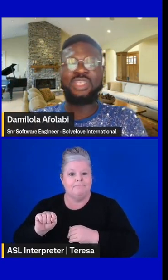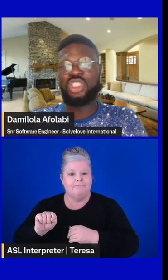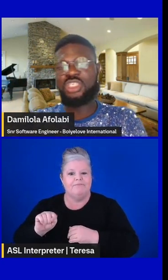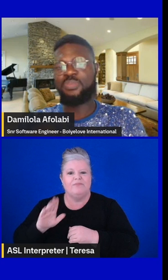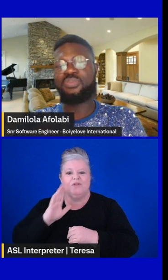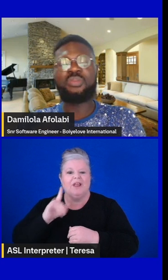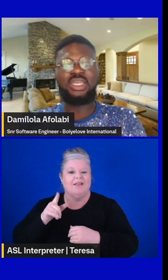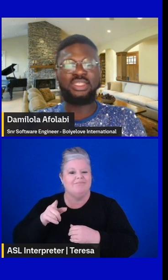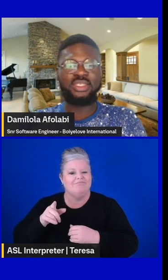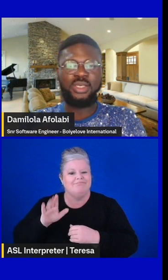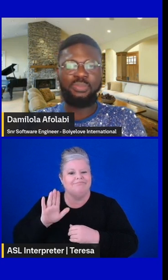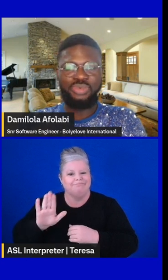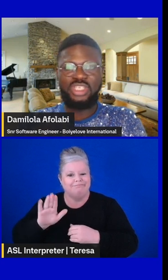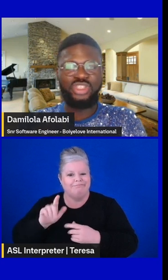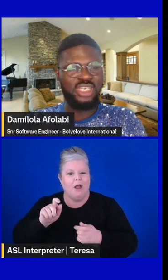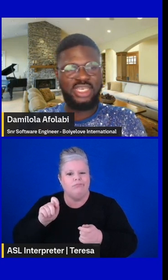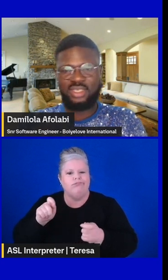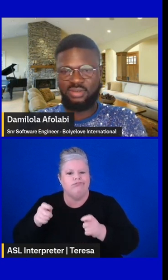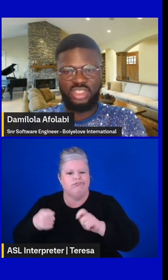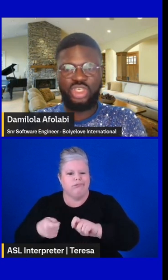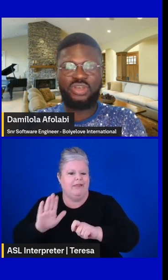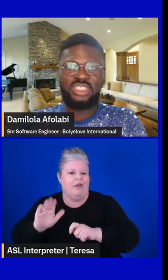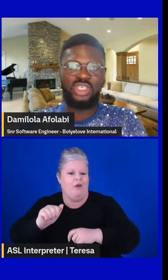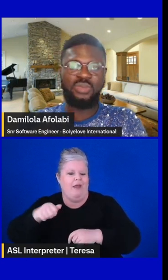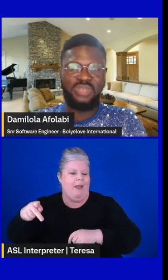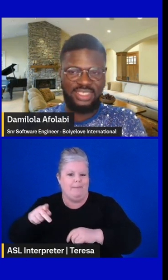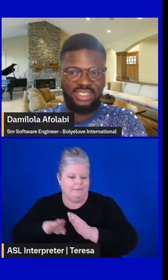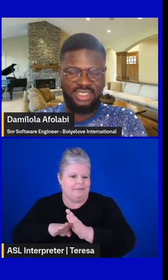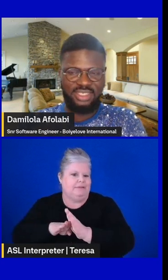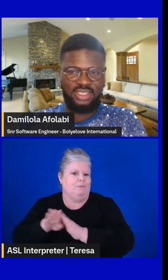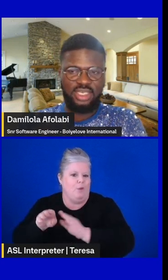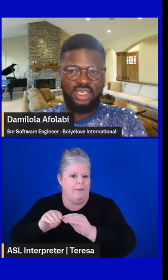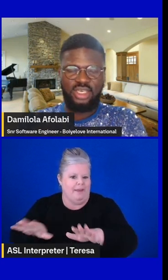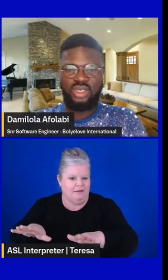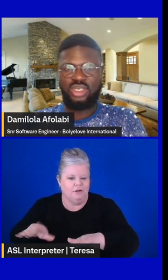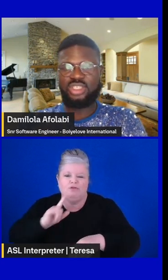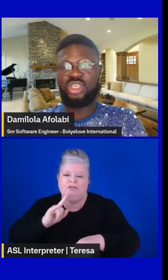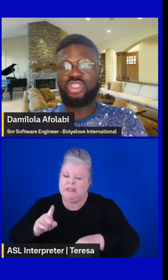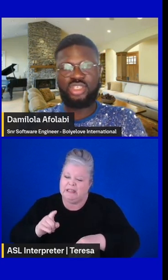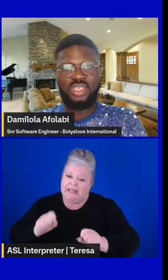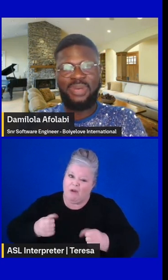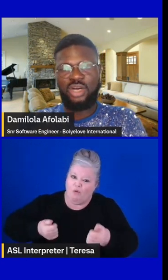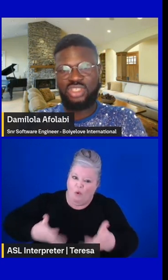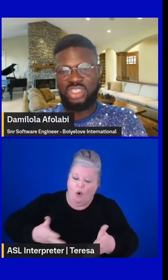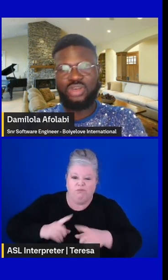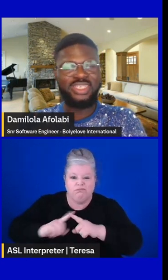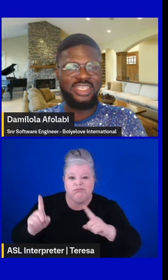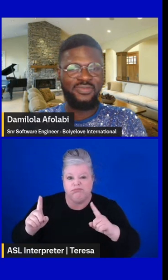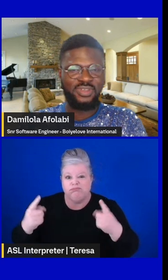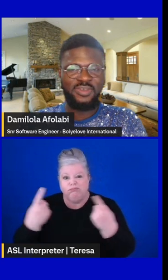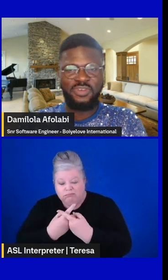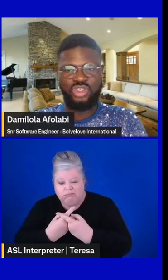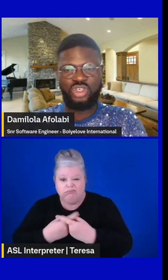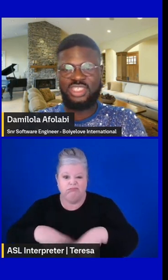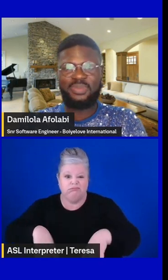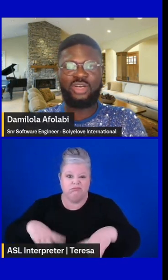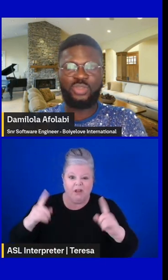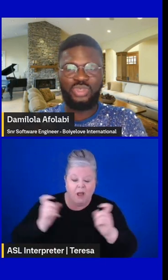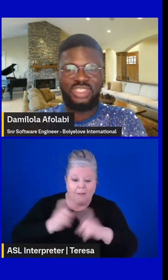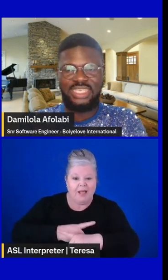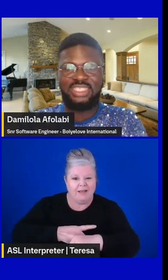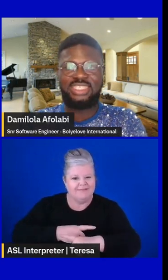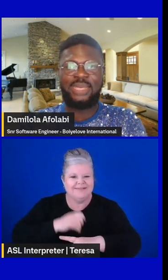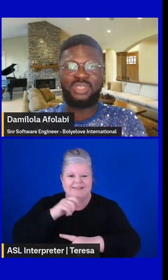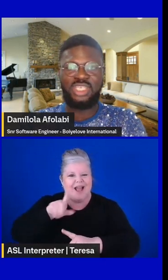evolving the application deployment, brings unique security complexities. It's not just about securing the infrastructure, it's